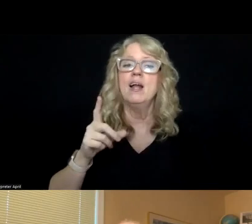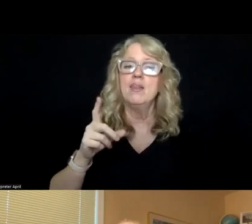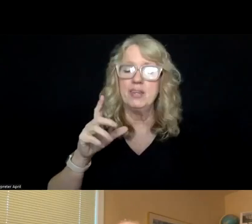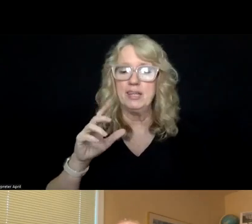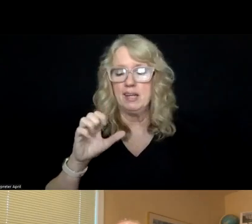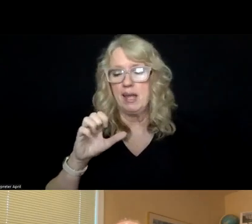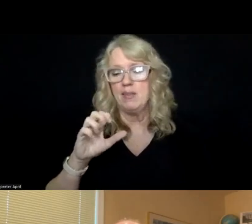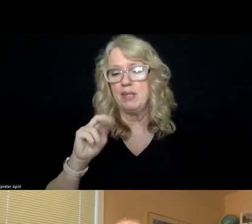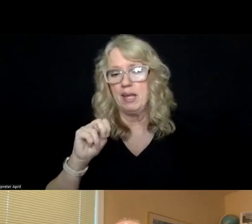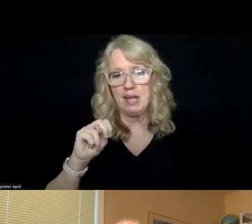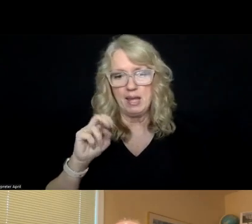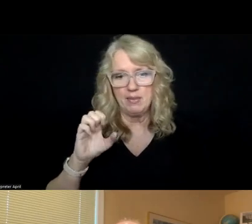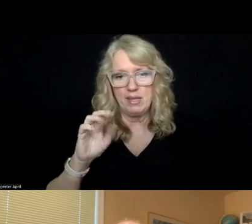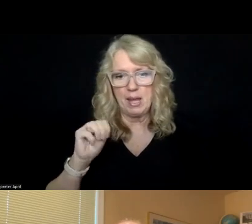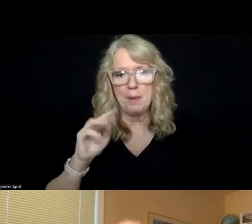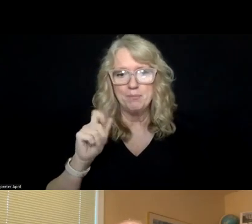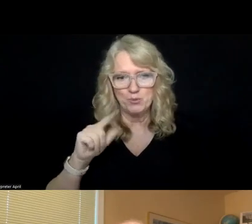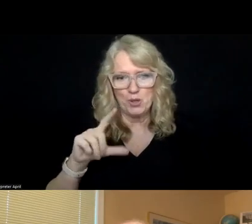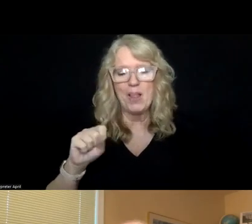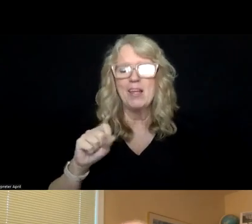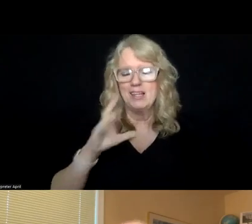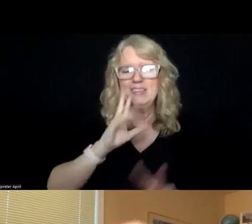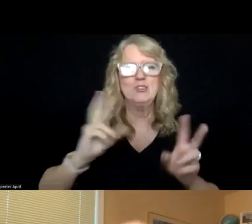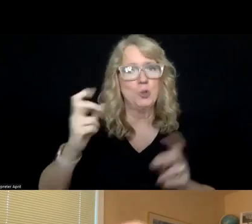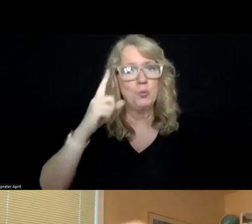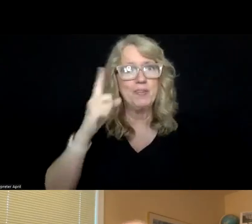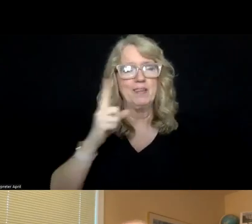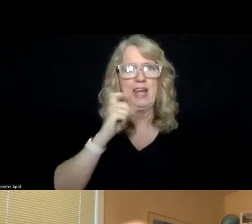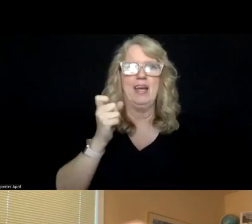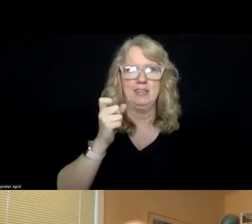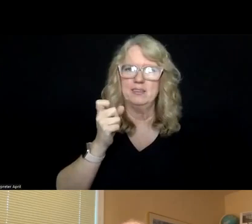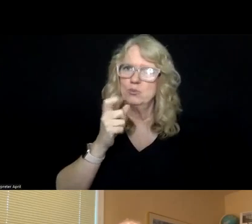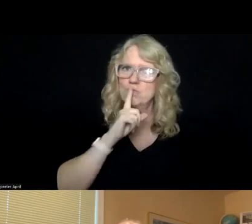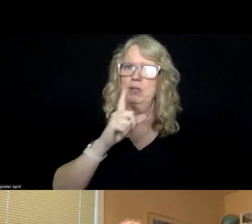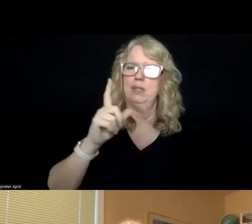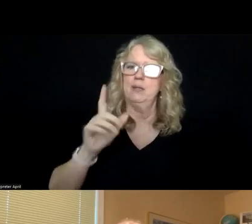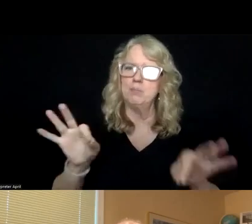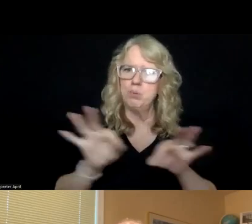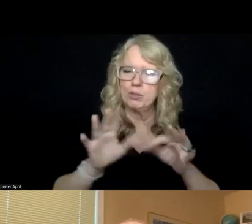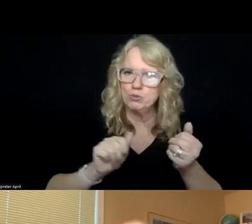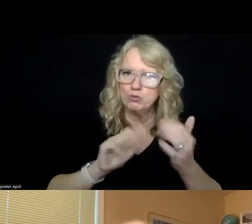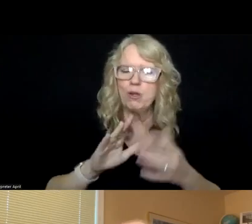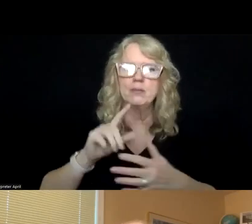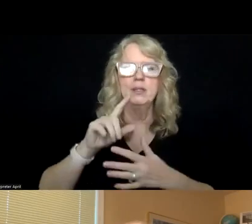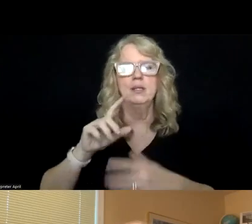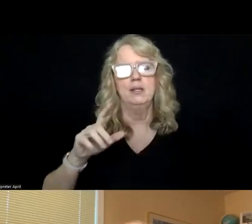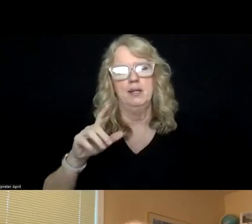was brought up. This is another important area that we think is necessary to address. I also wanted to bring up